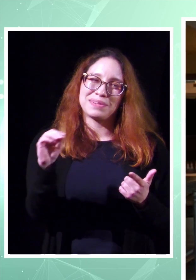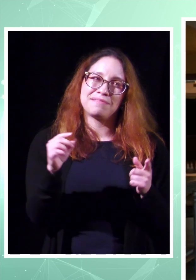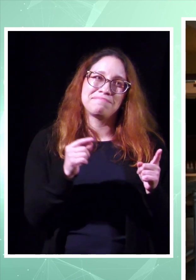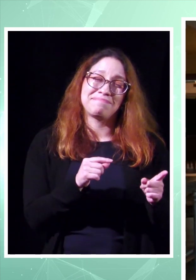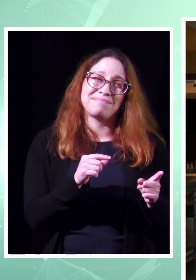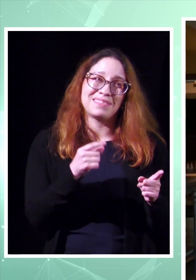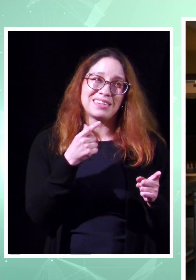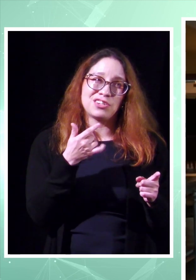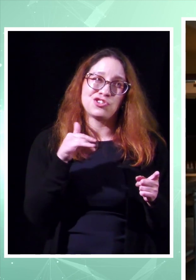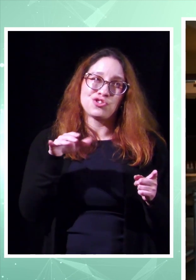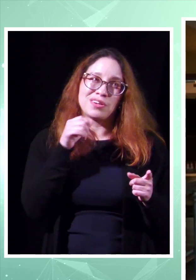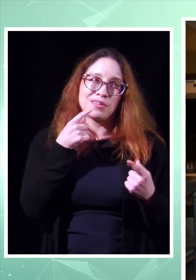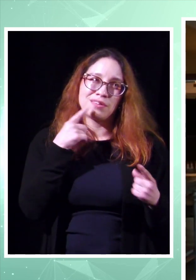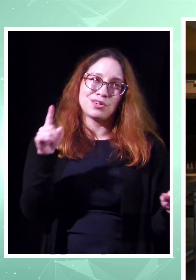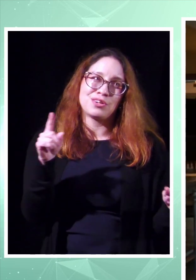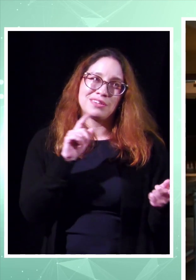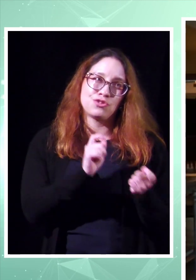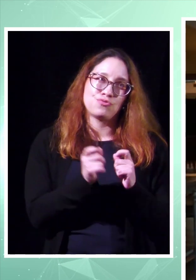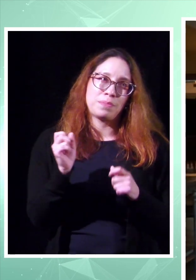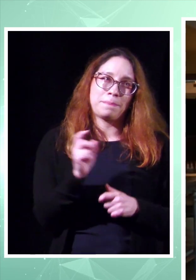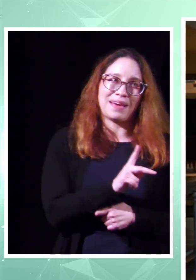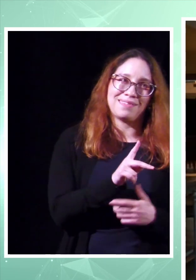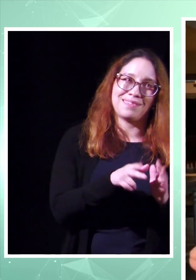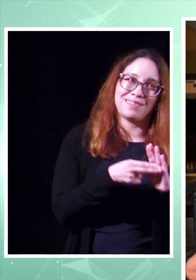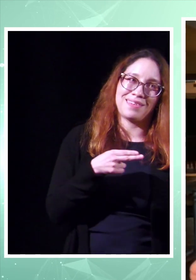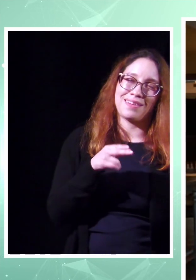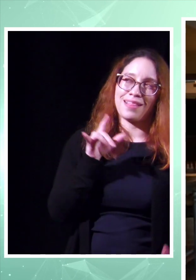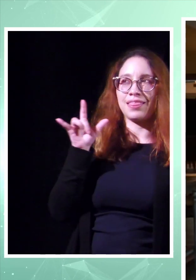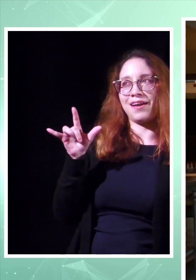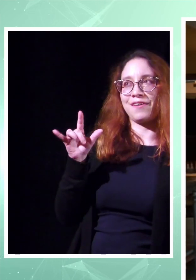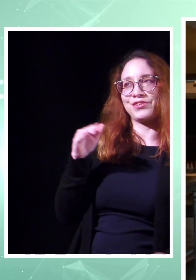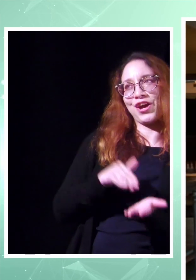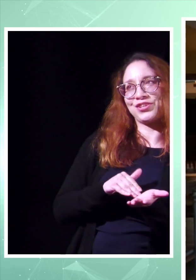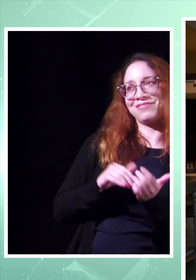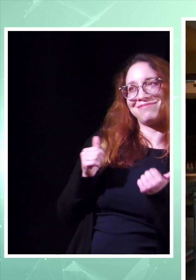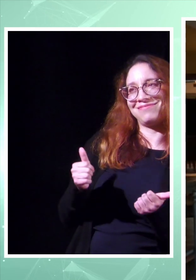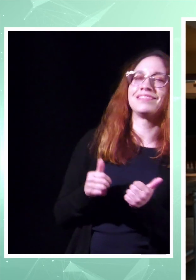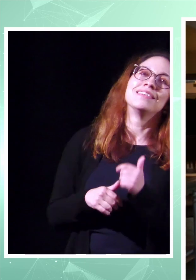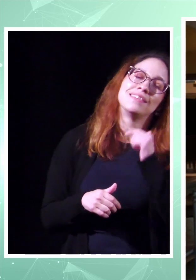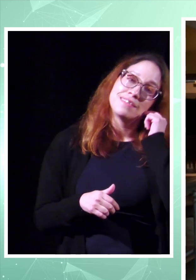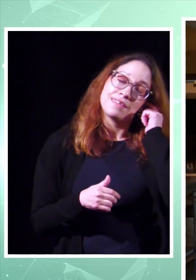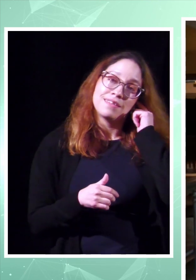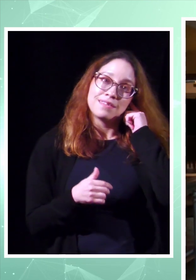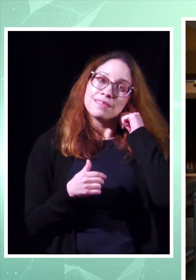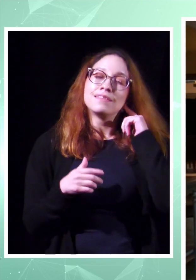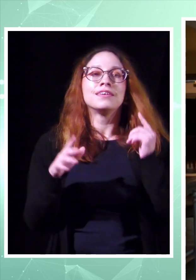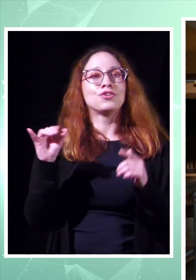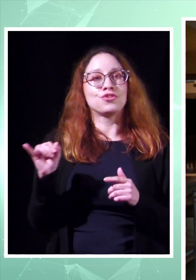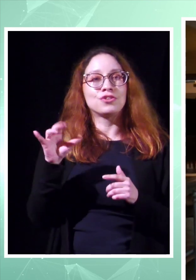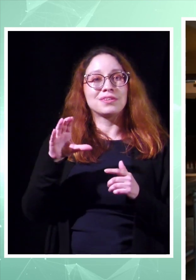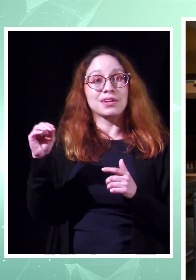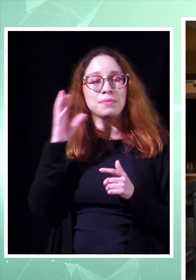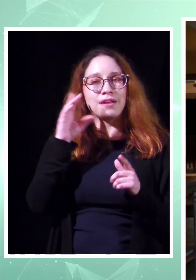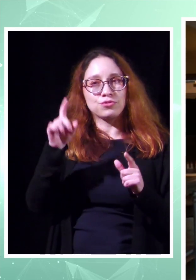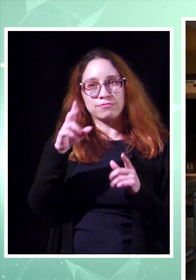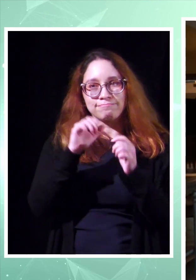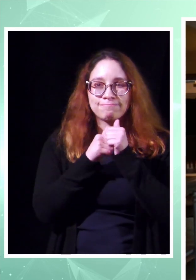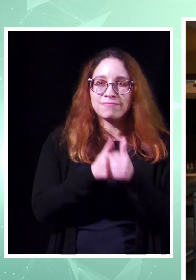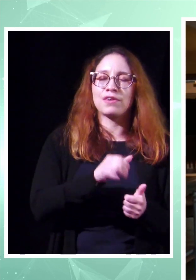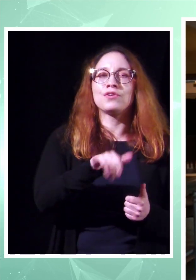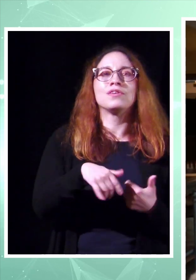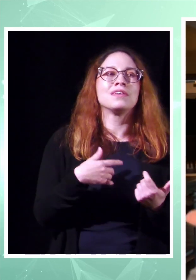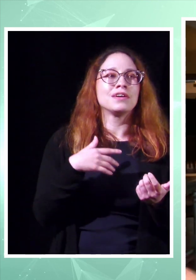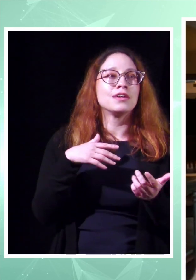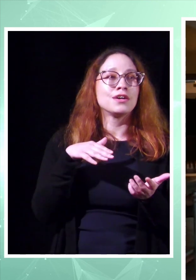company, the generic doesn't work, switch them back. Love, doctor. And the insurance company will have to honor that because